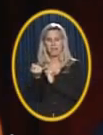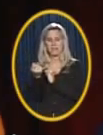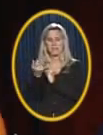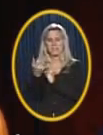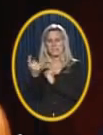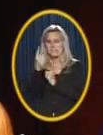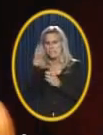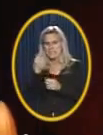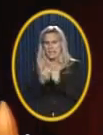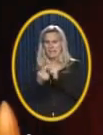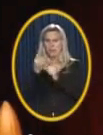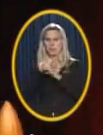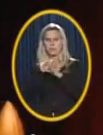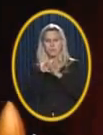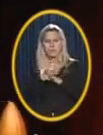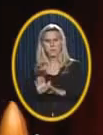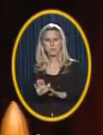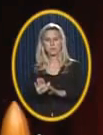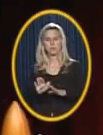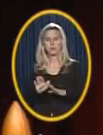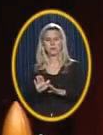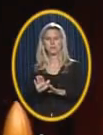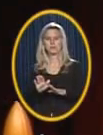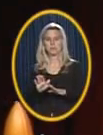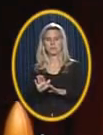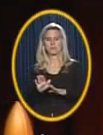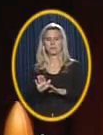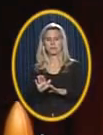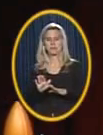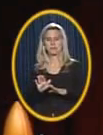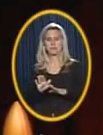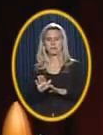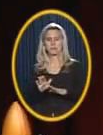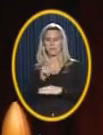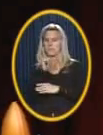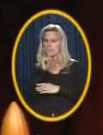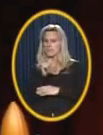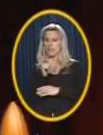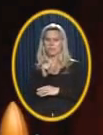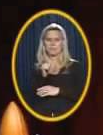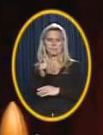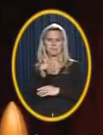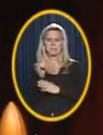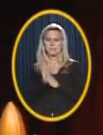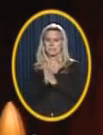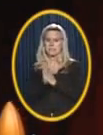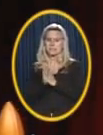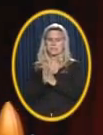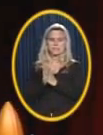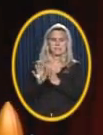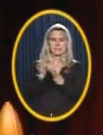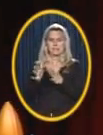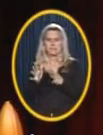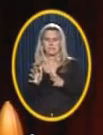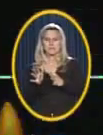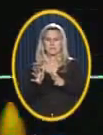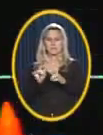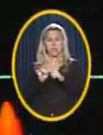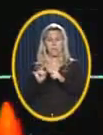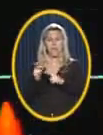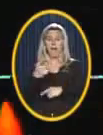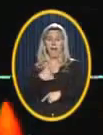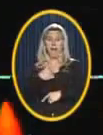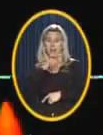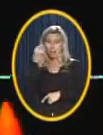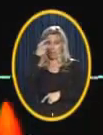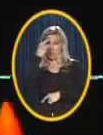trying to make sure everybody was calmed down and not getting too anxious. But again, I didn't